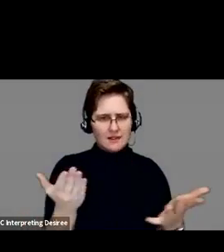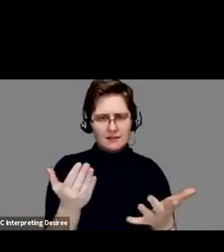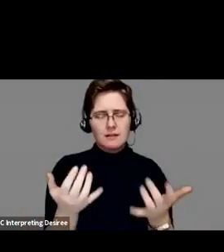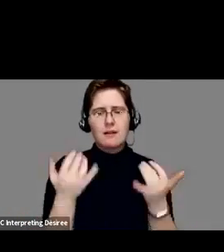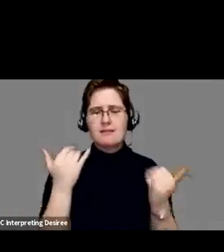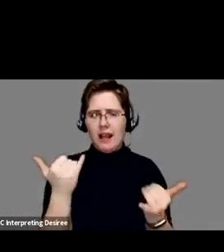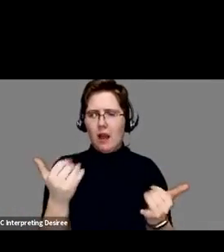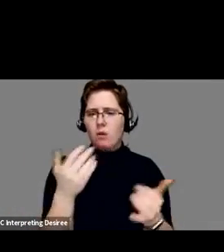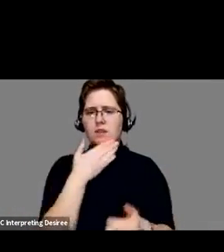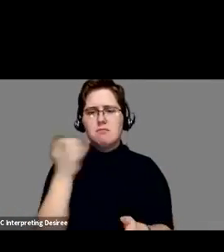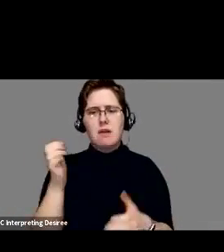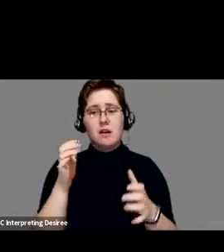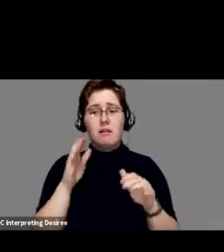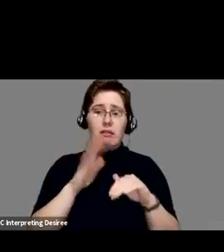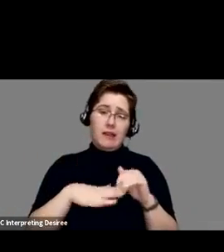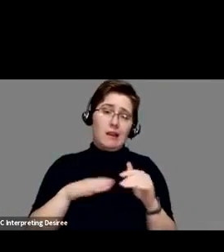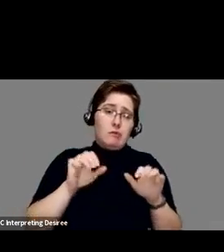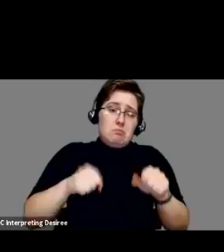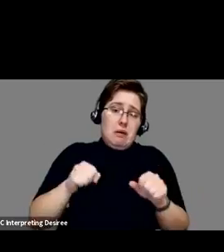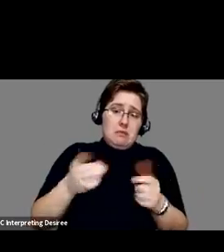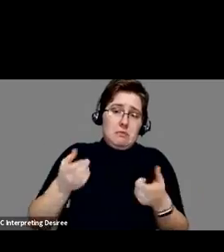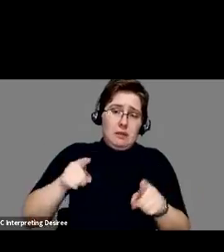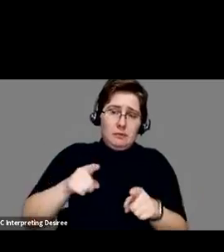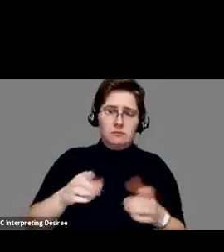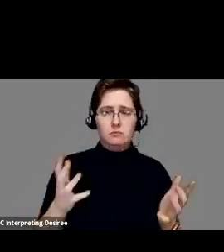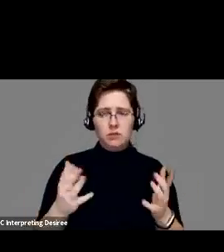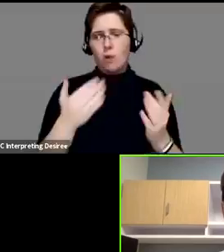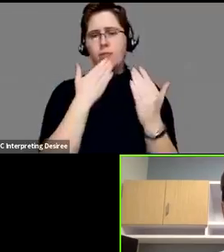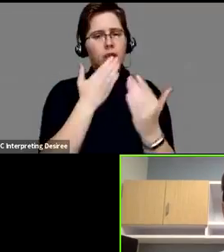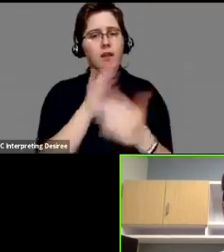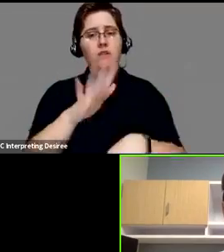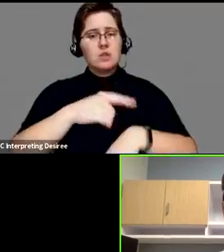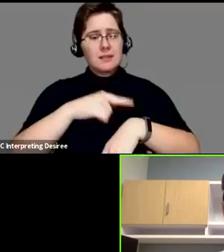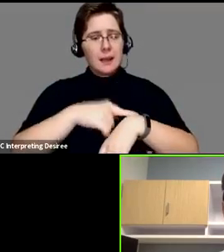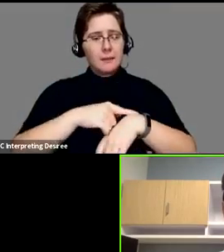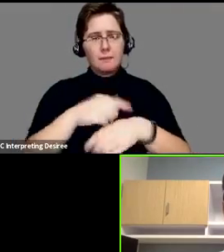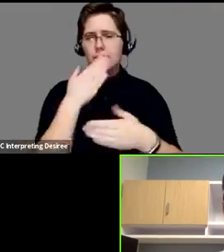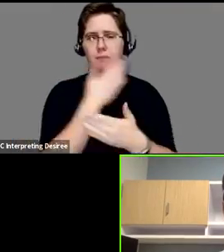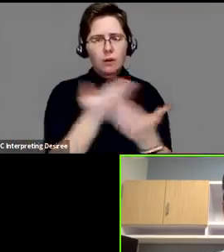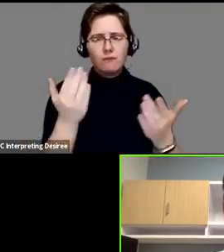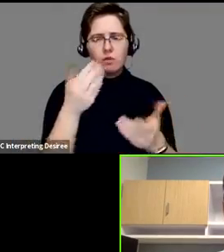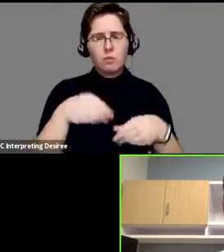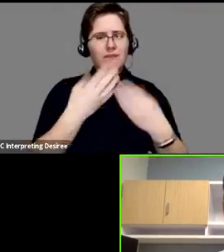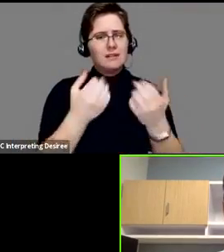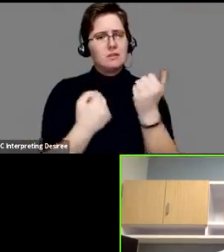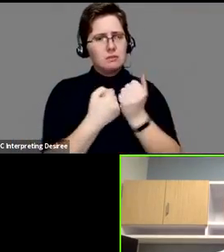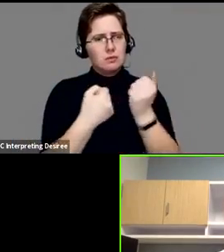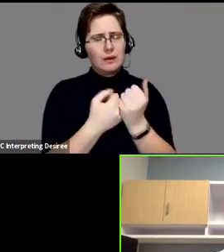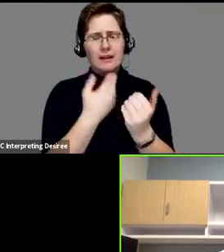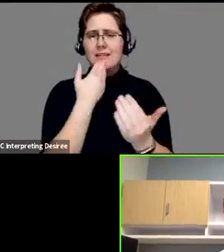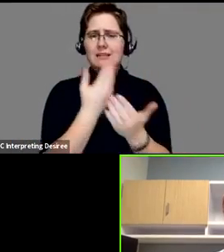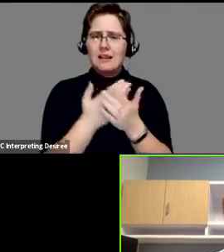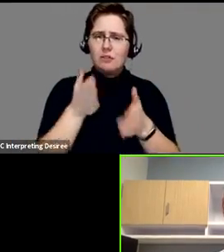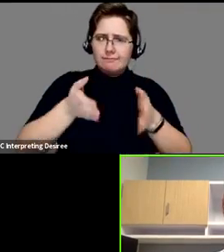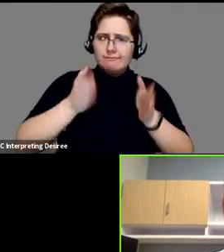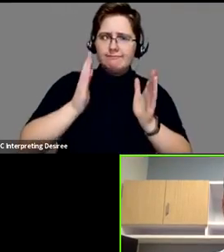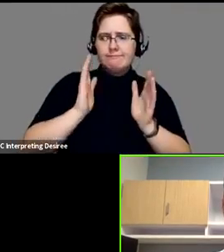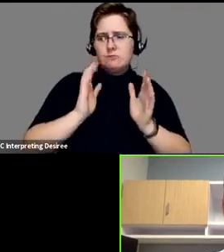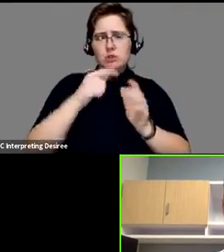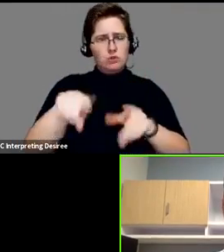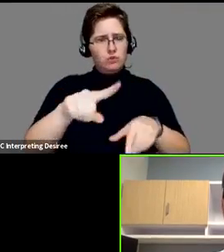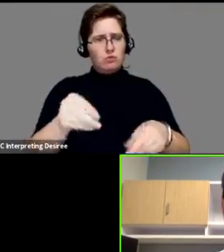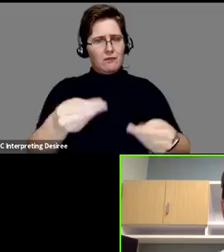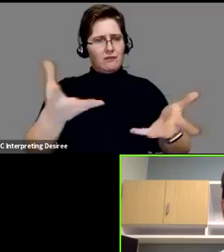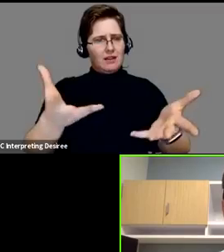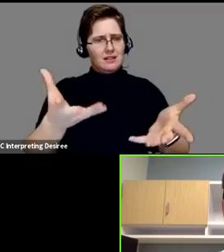a better position than we could have been. So thank you all for your time. Thank everybody who's given their support, and thank you for the attention that you're giving